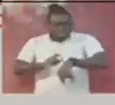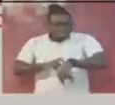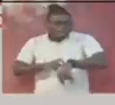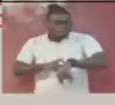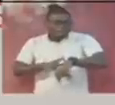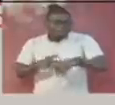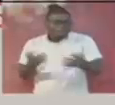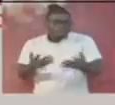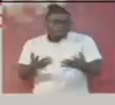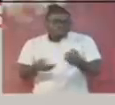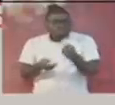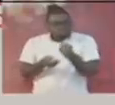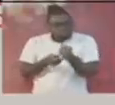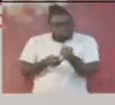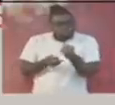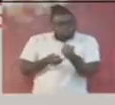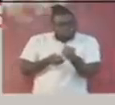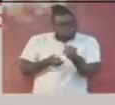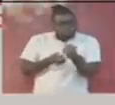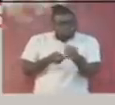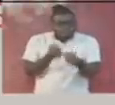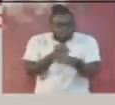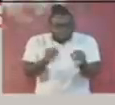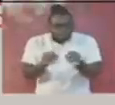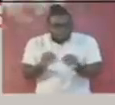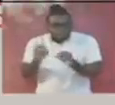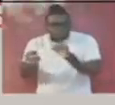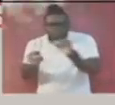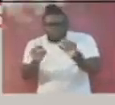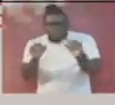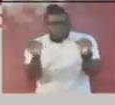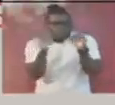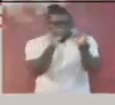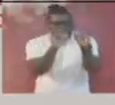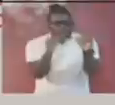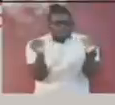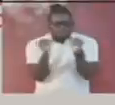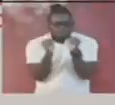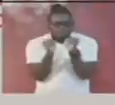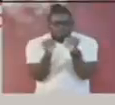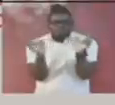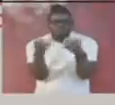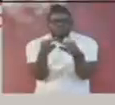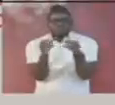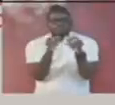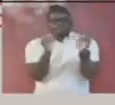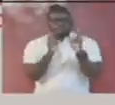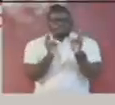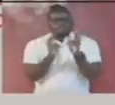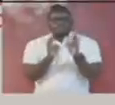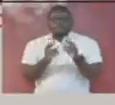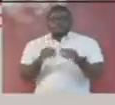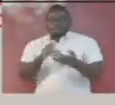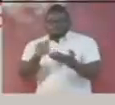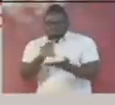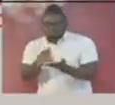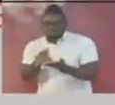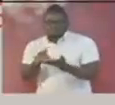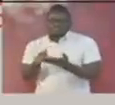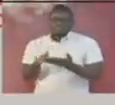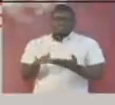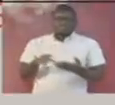the paperwork, get it out to the RHAs, get it out to the sites, get it out to Tobago, so that we could